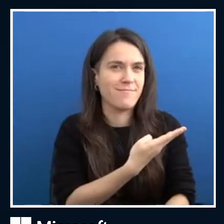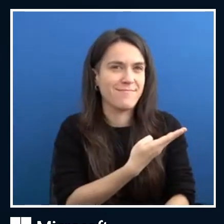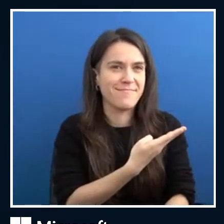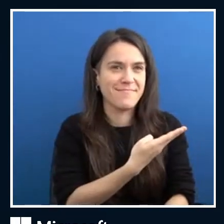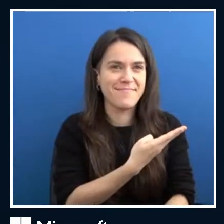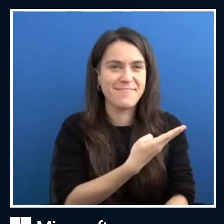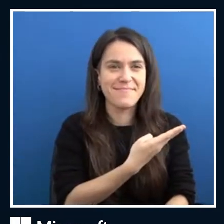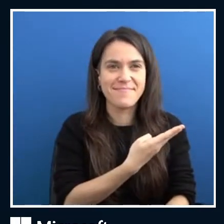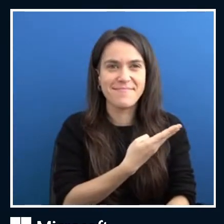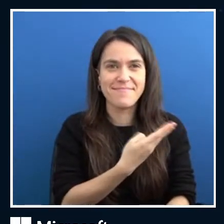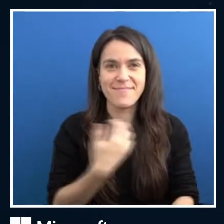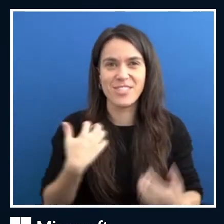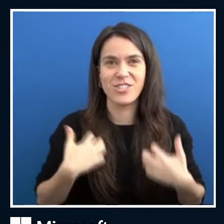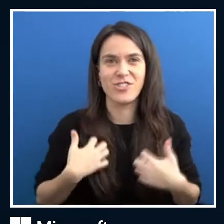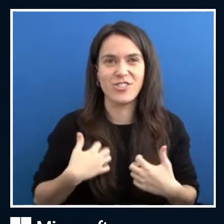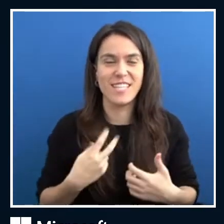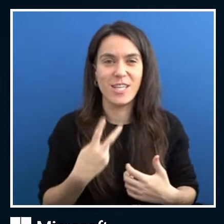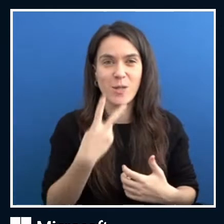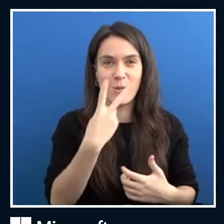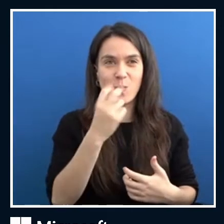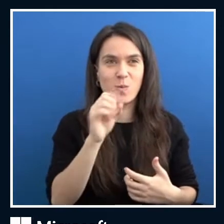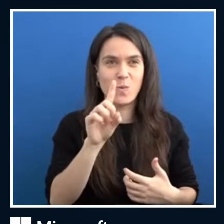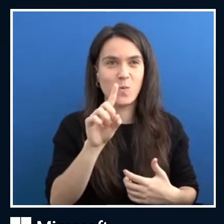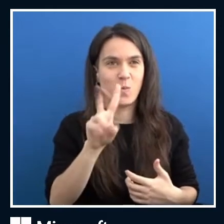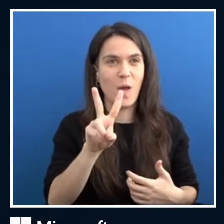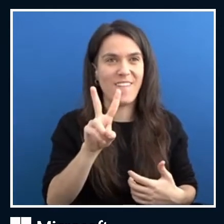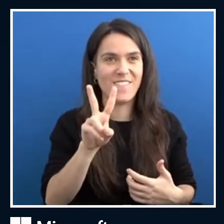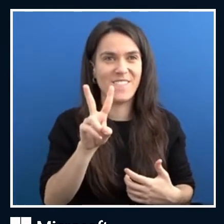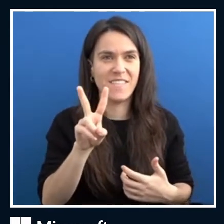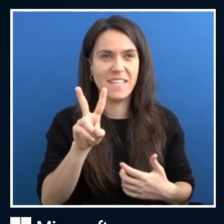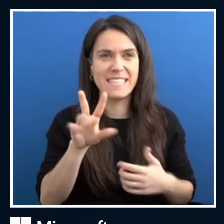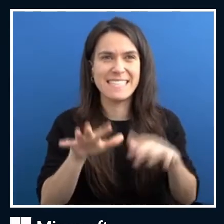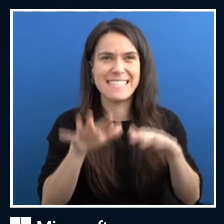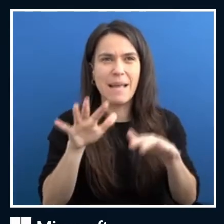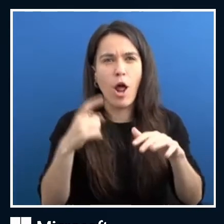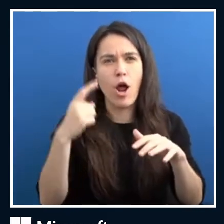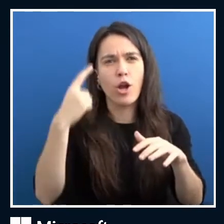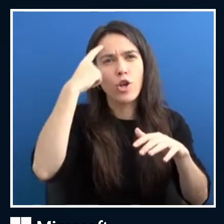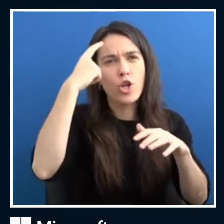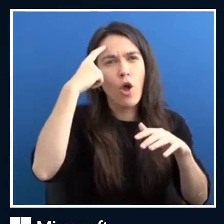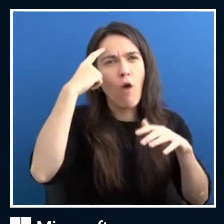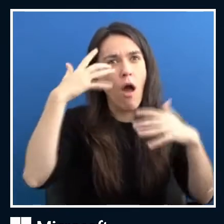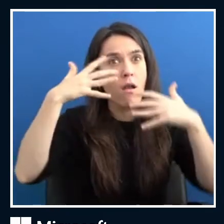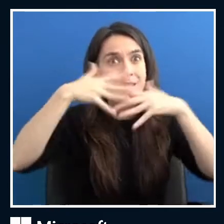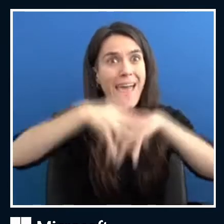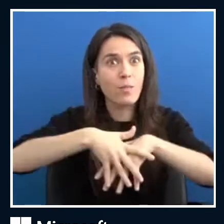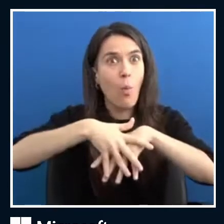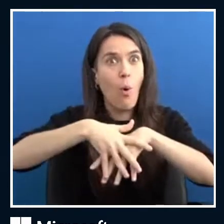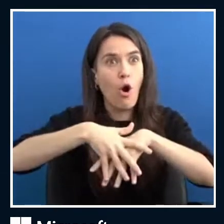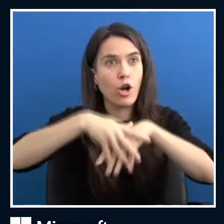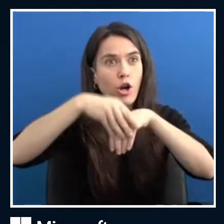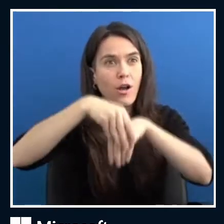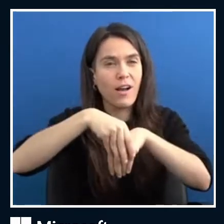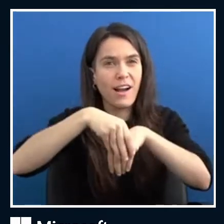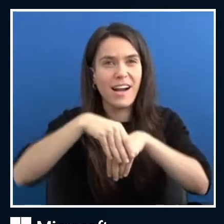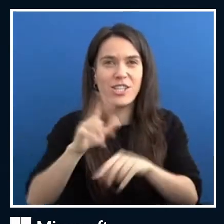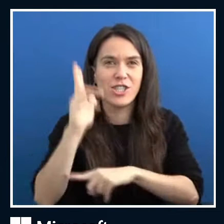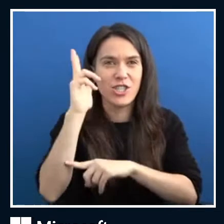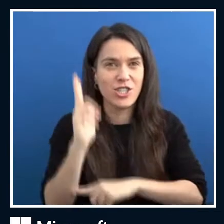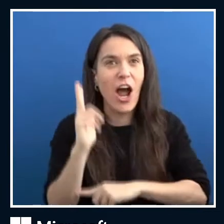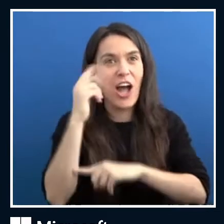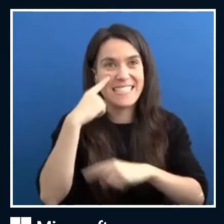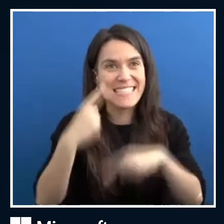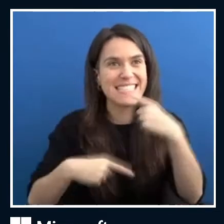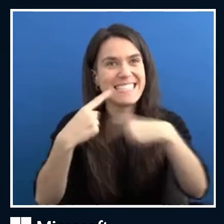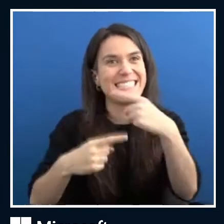2012, when neural network came to image classification and did a huge progress in the